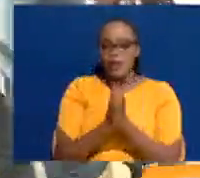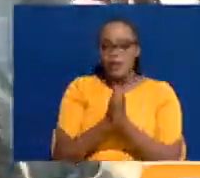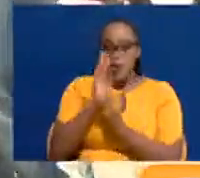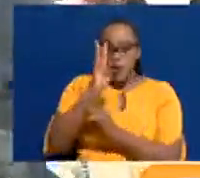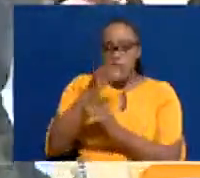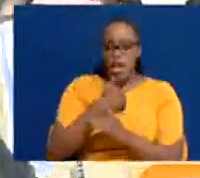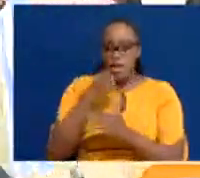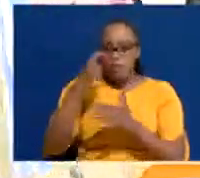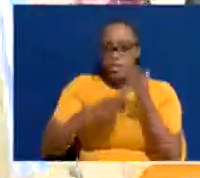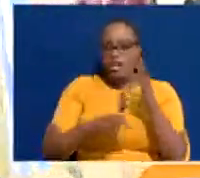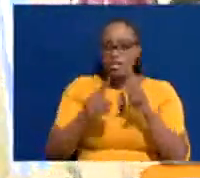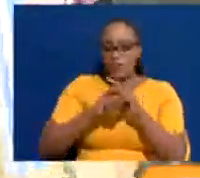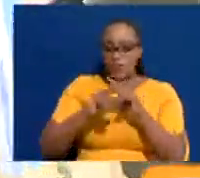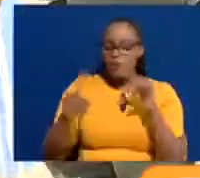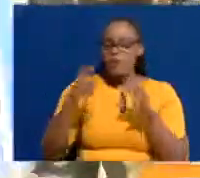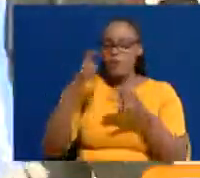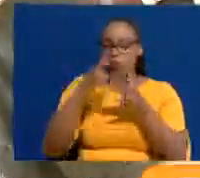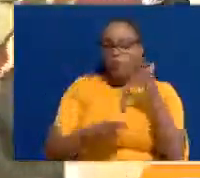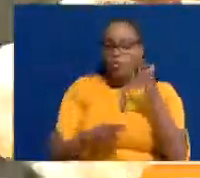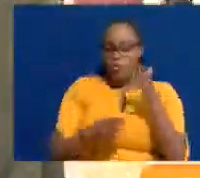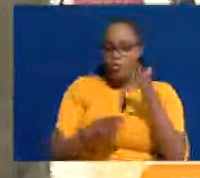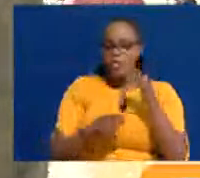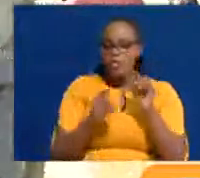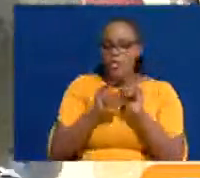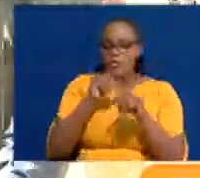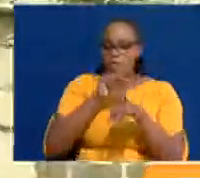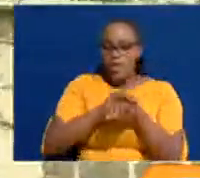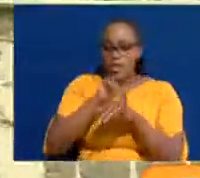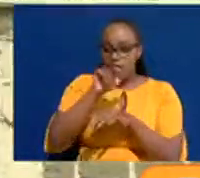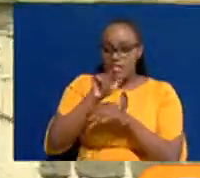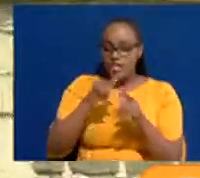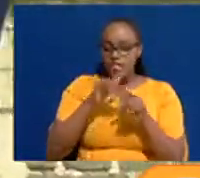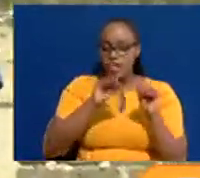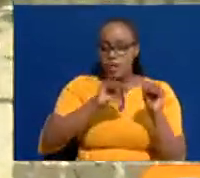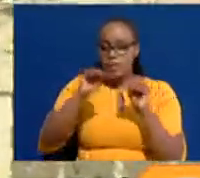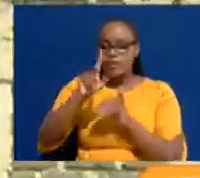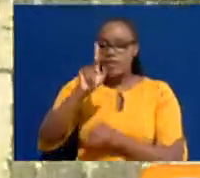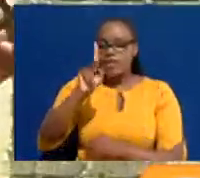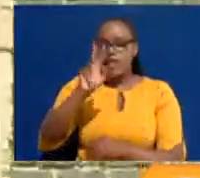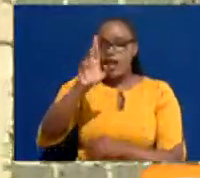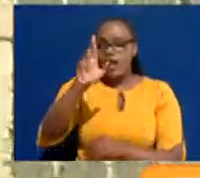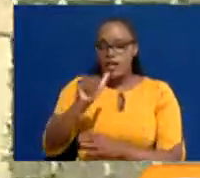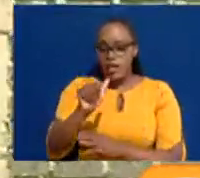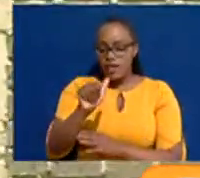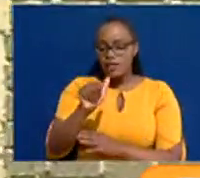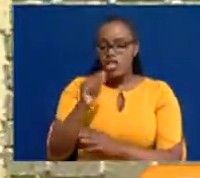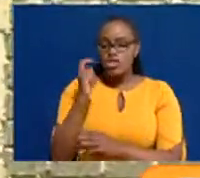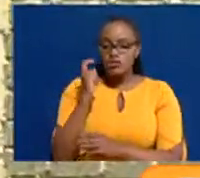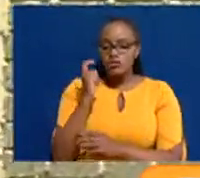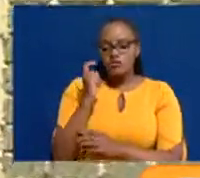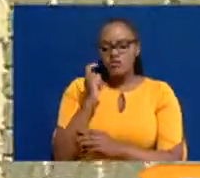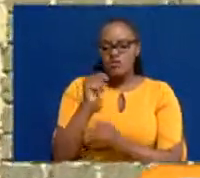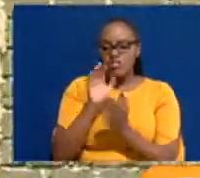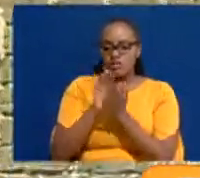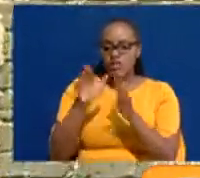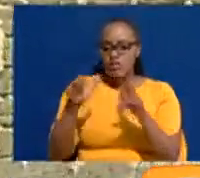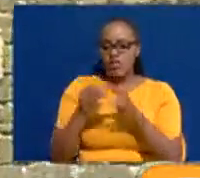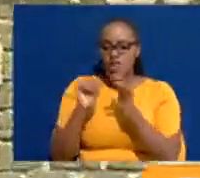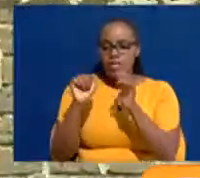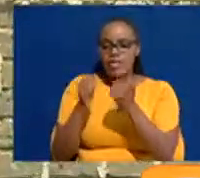face tax evasion charges. The recovered alcohol has been transported to KRA warehouse for safe storage.